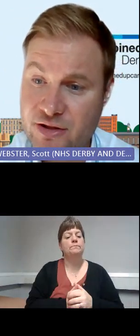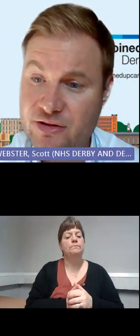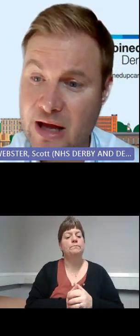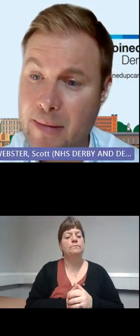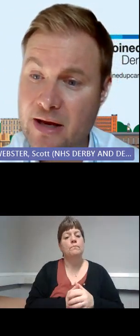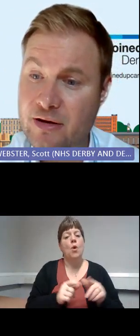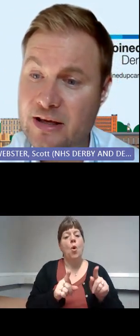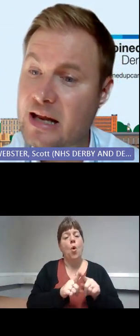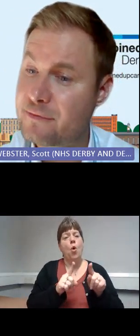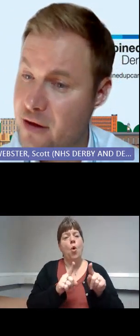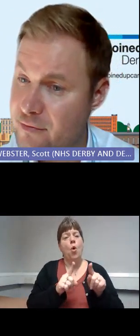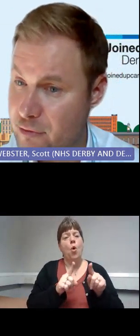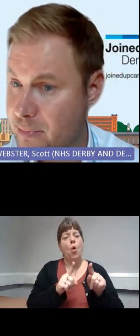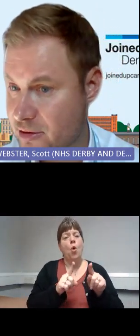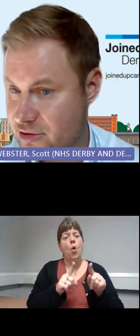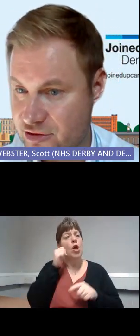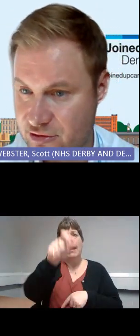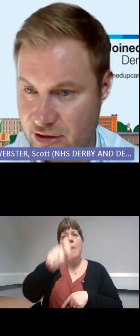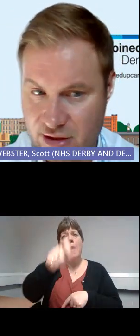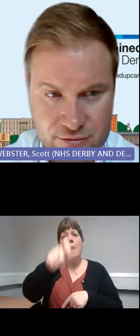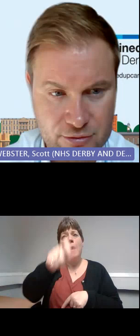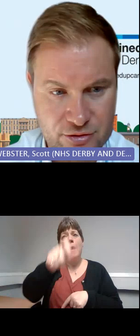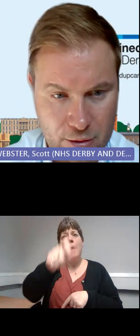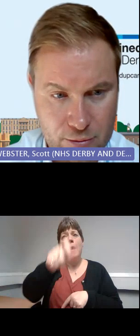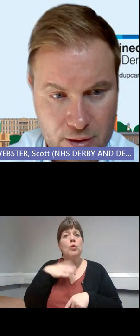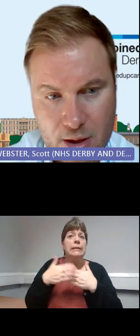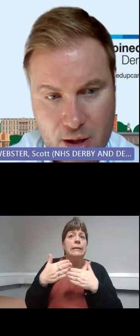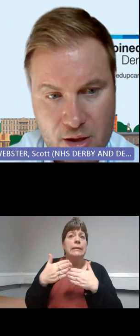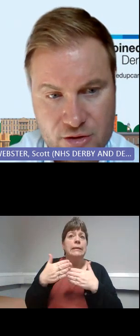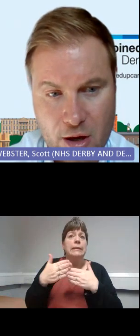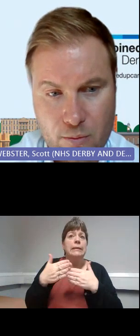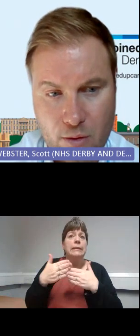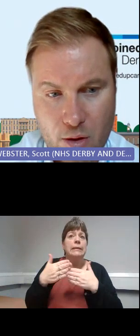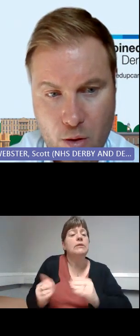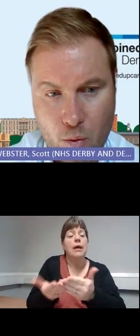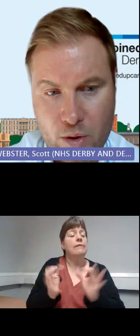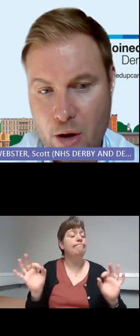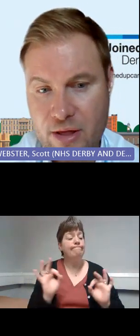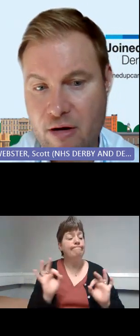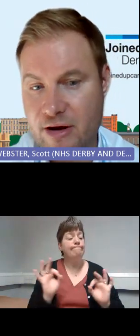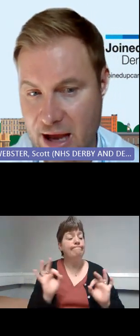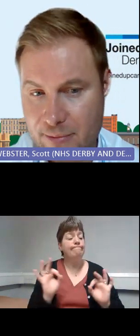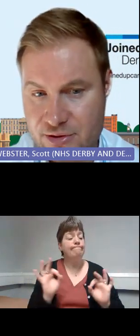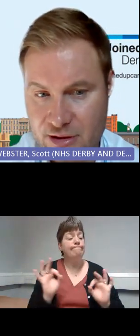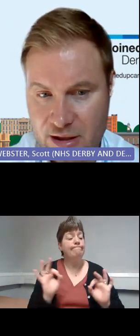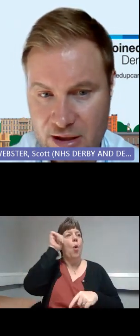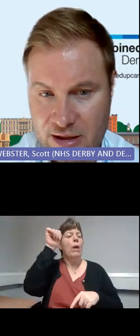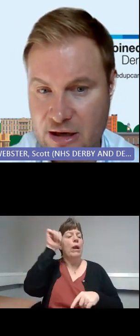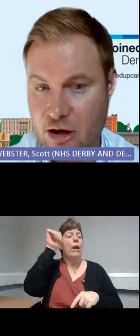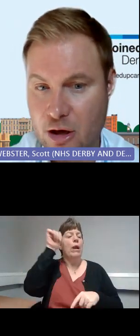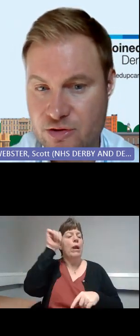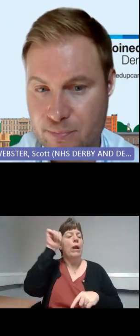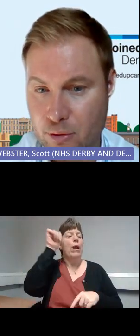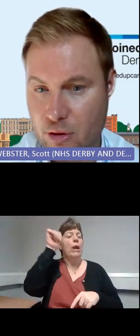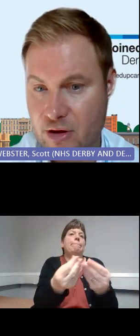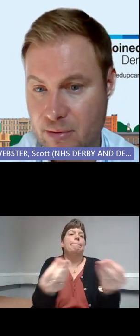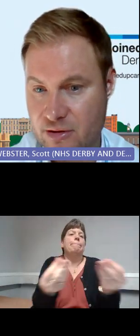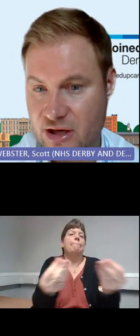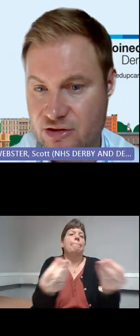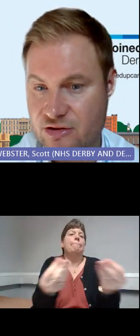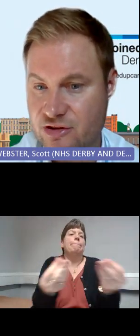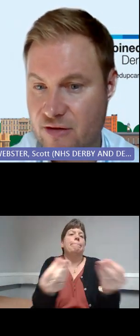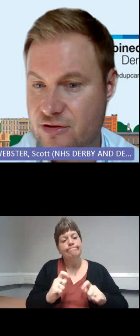those patients that may not need any further rehabilitation needs after a stroke. So we know there are gaps in ongoing support